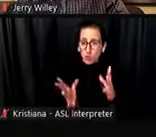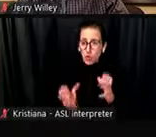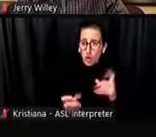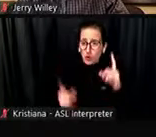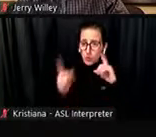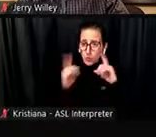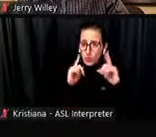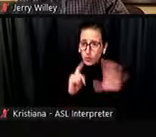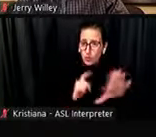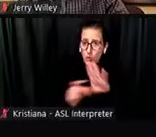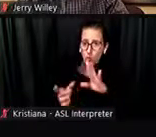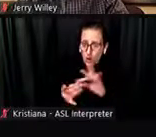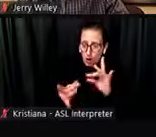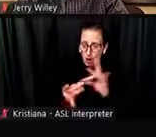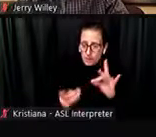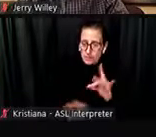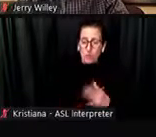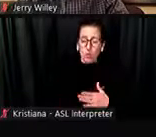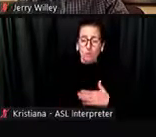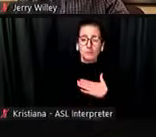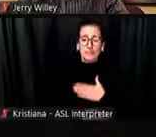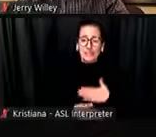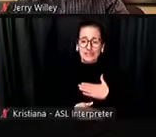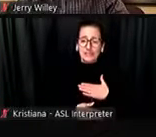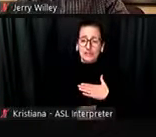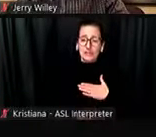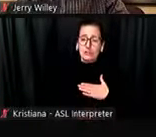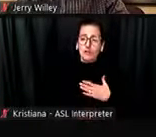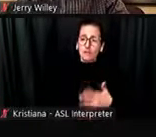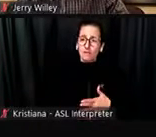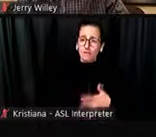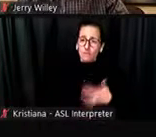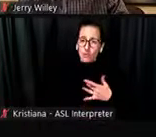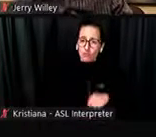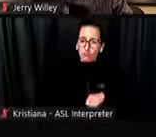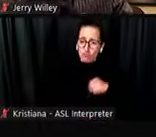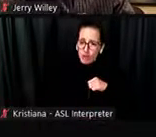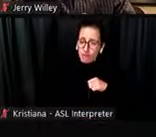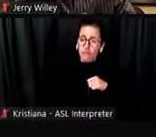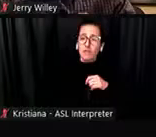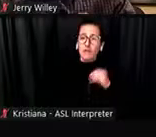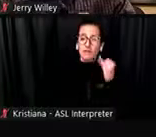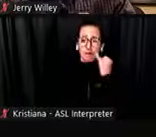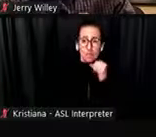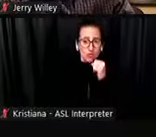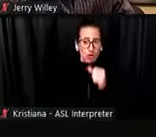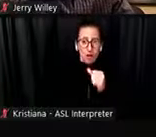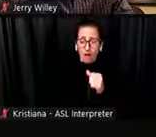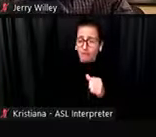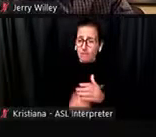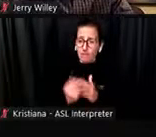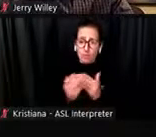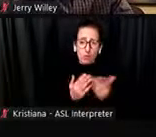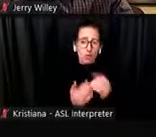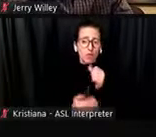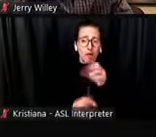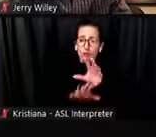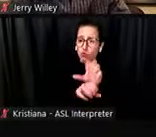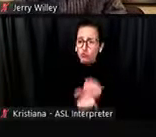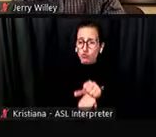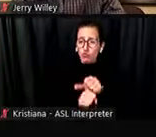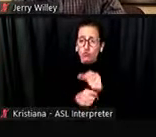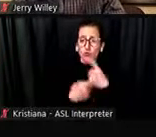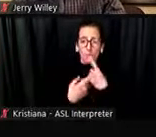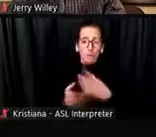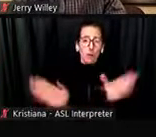speak tonight or you're not used to public speaking, please share your opinion. They do want to hear from the residents. And